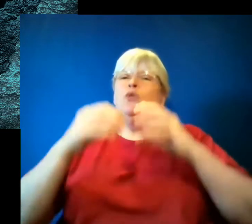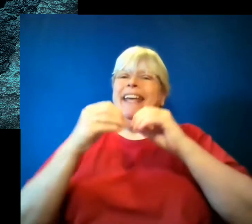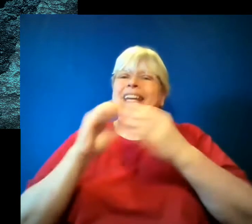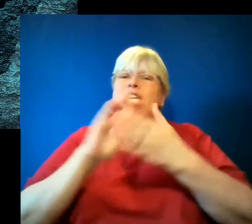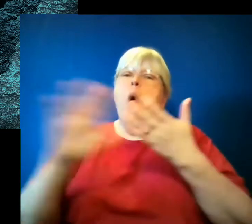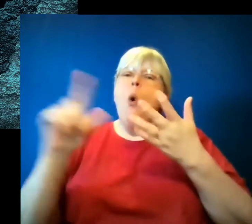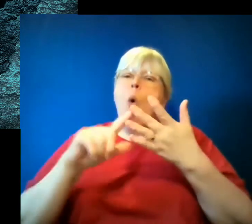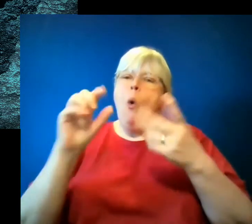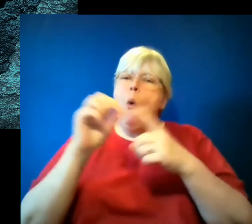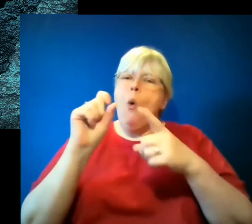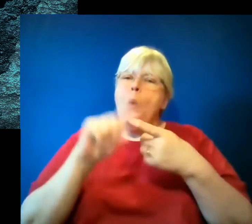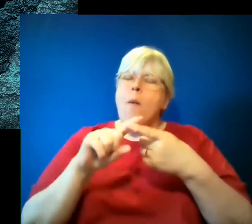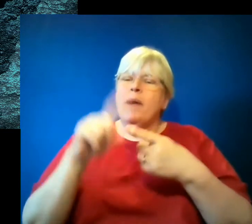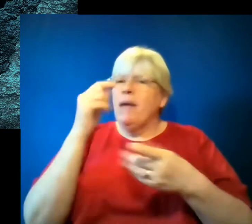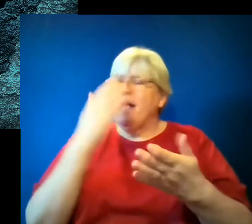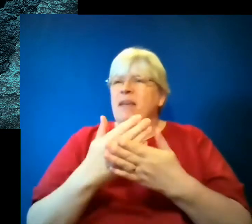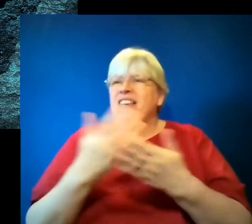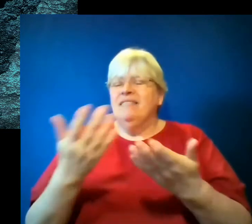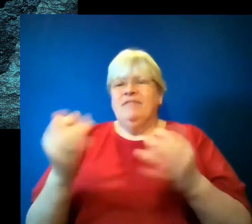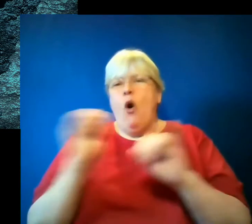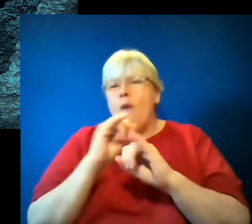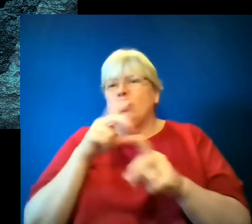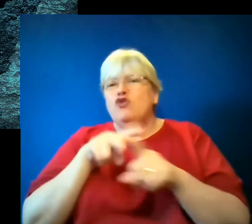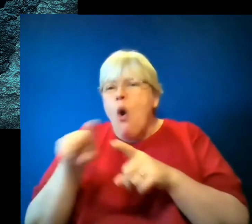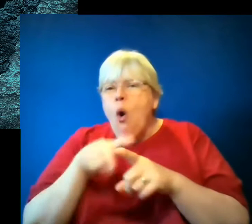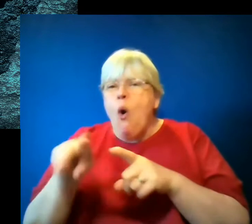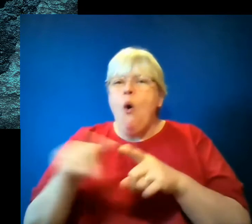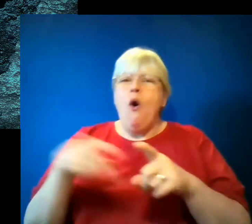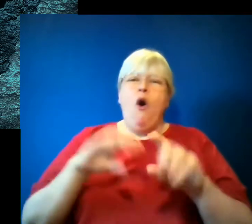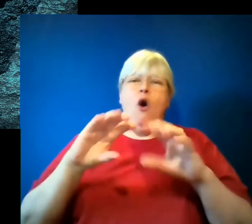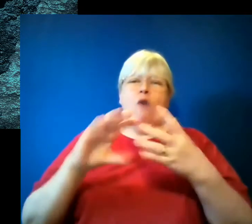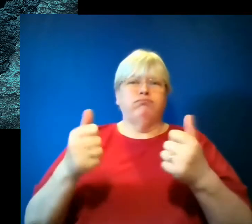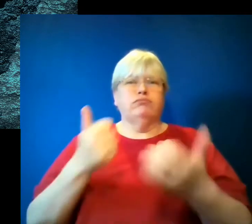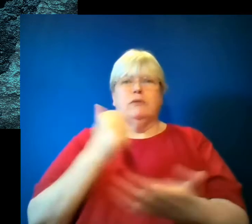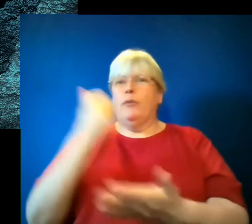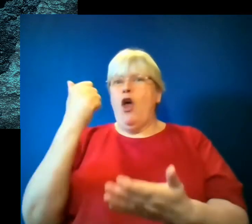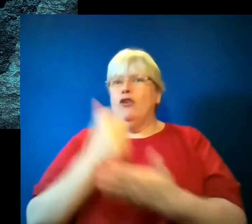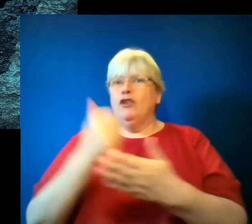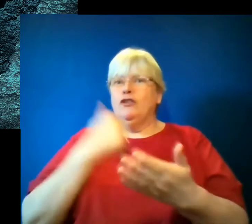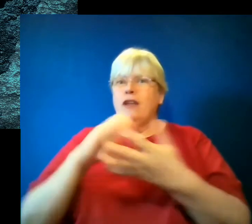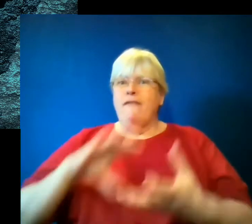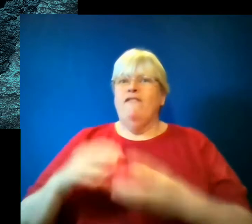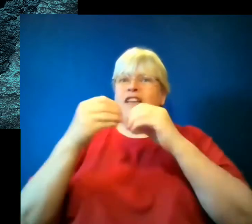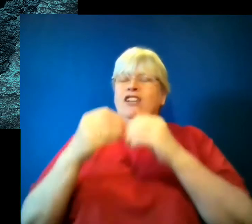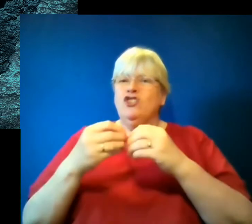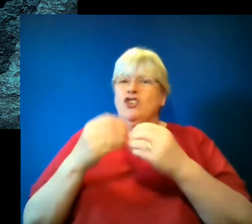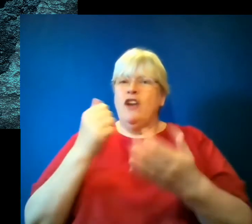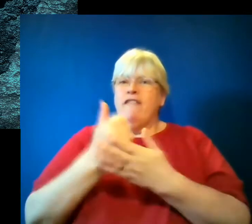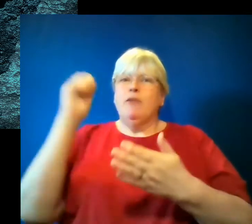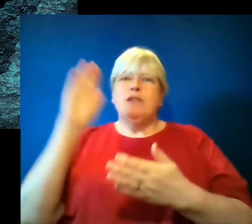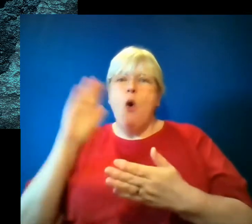through disgusting jokes or brilliant adventures or fabulous poems or real life essays